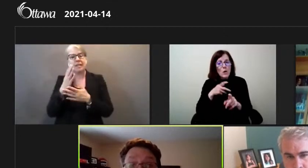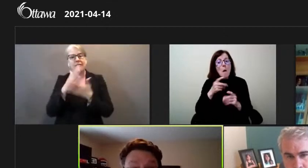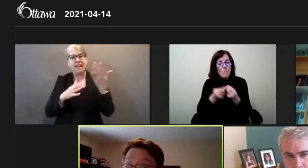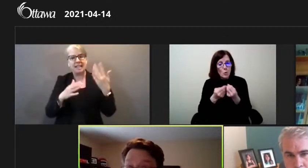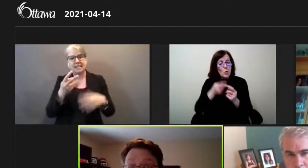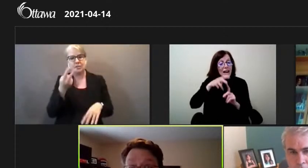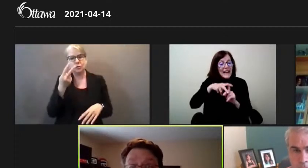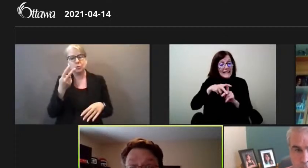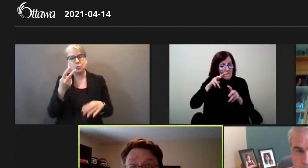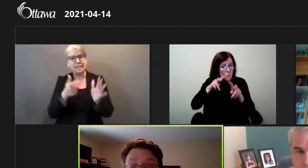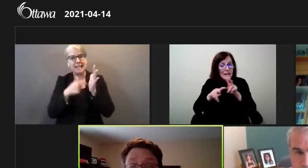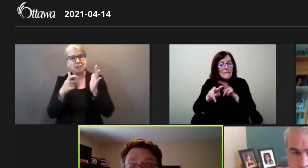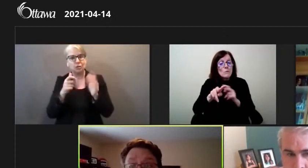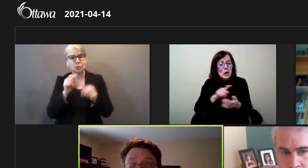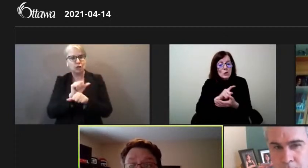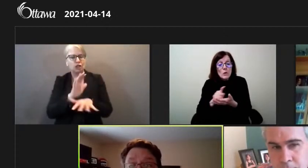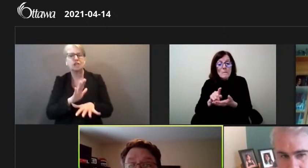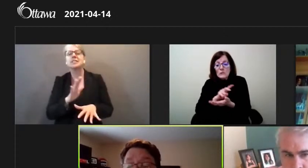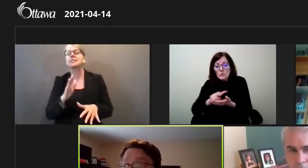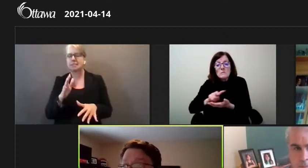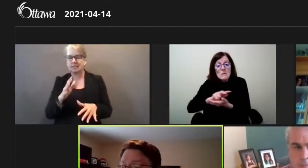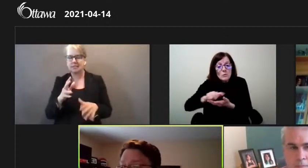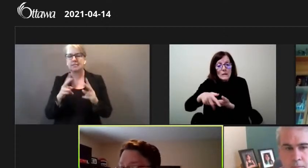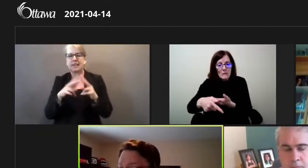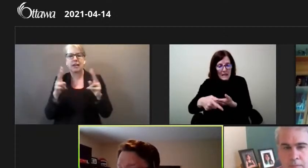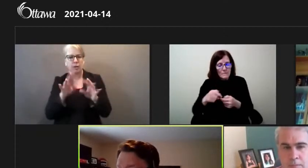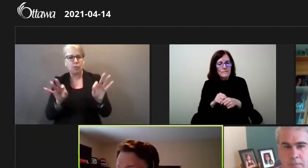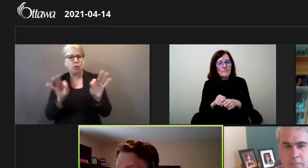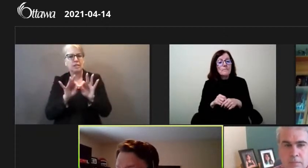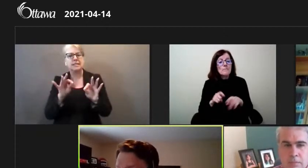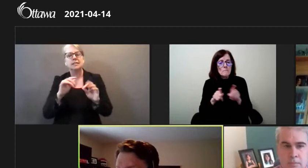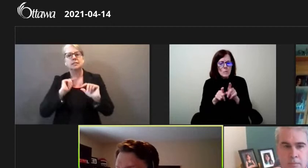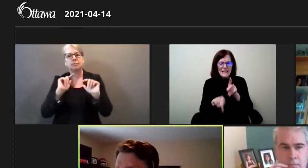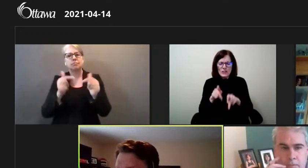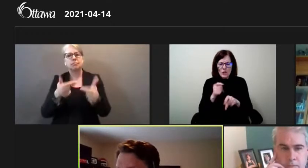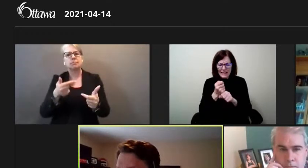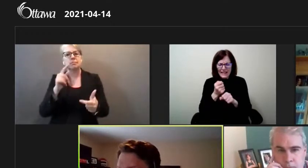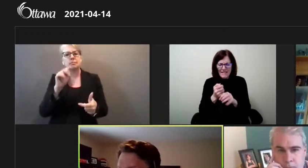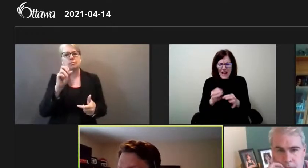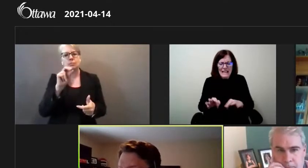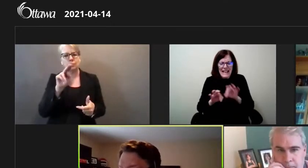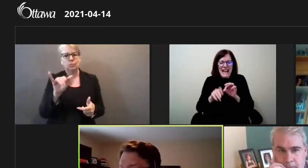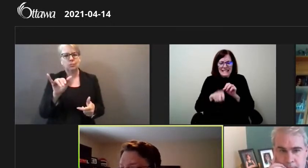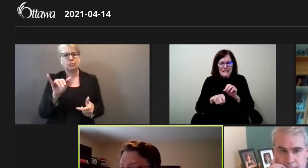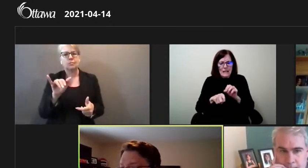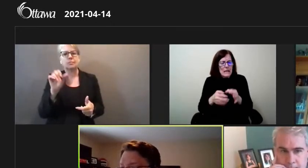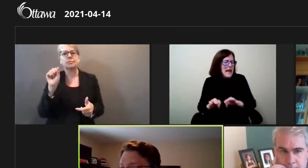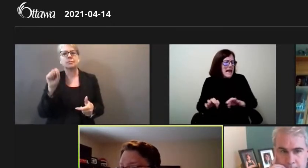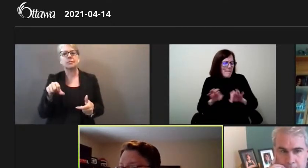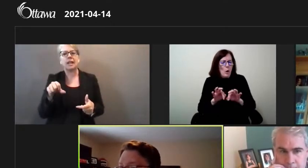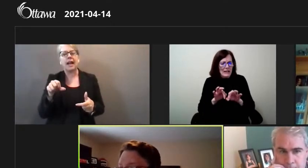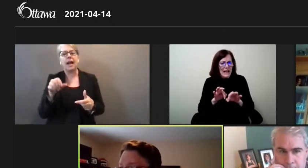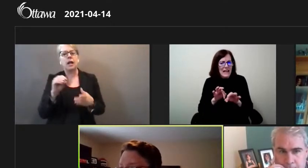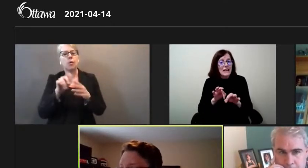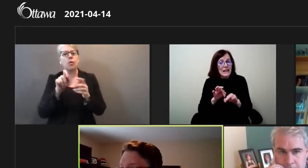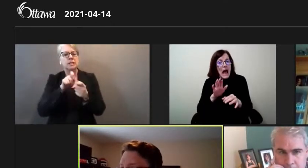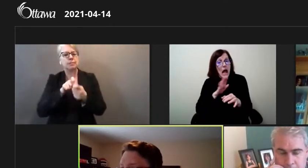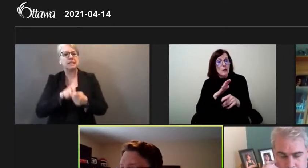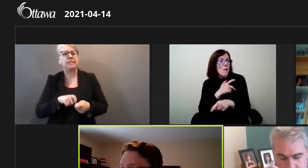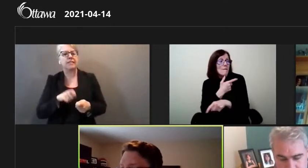workers is, as you said, very, very important. And I'll turn to Tony, who can maybe speak to some more of the